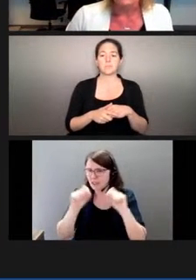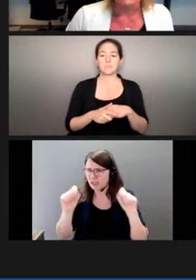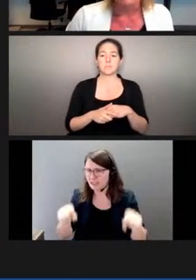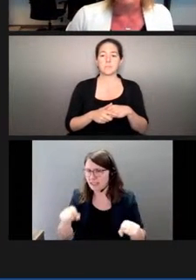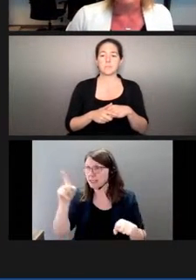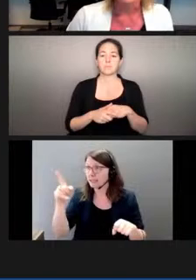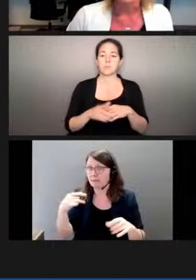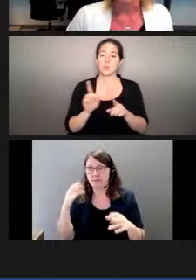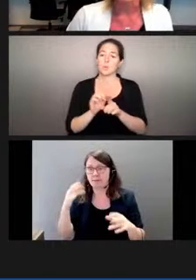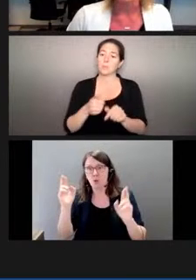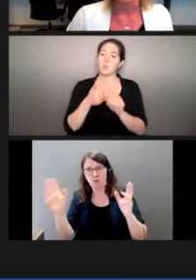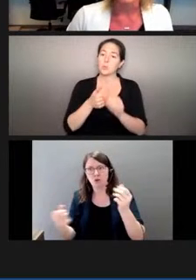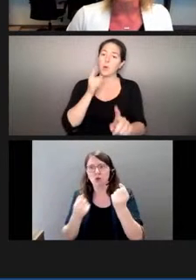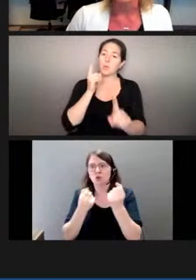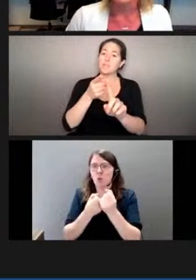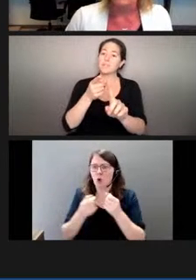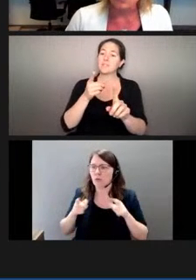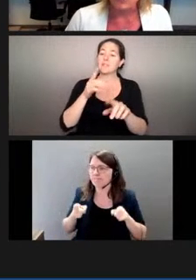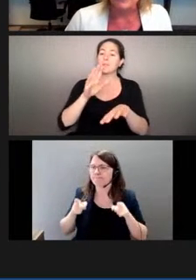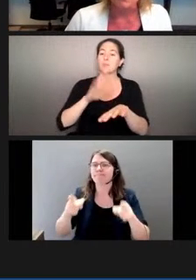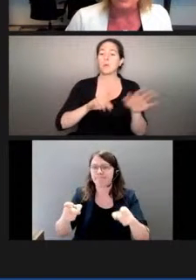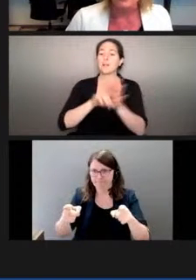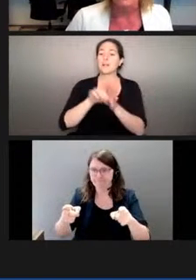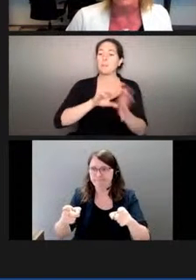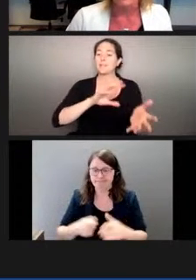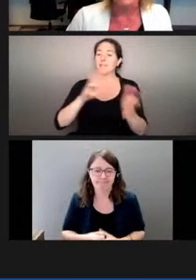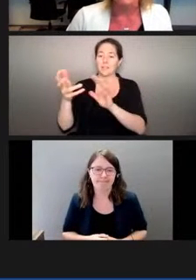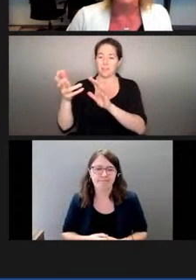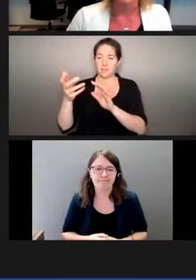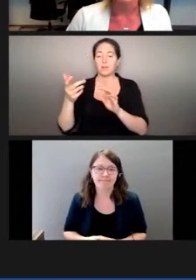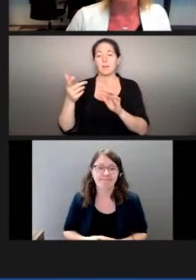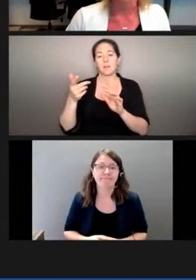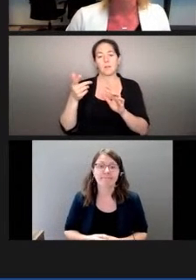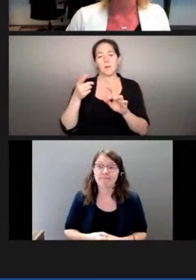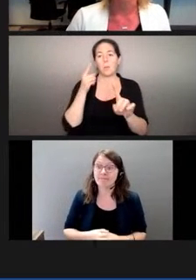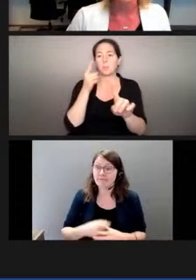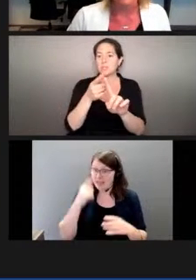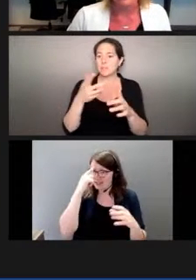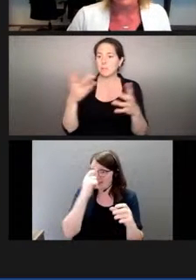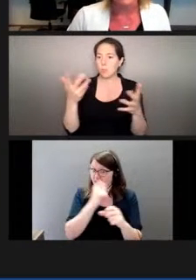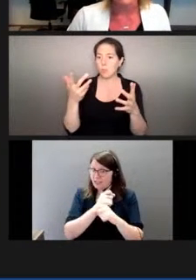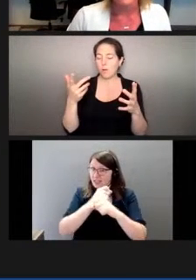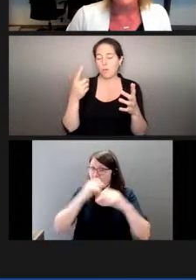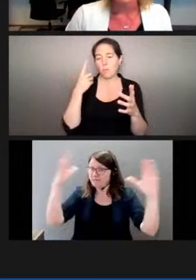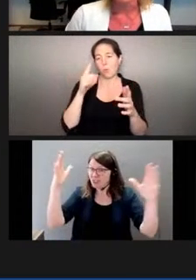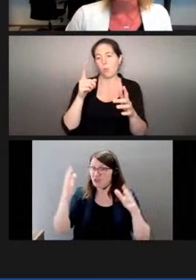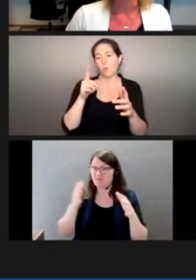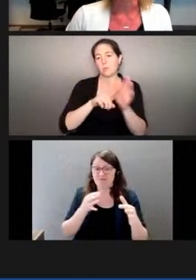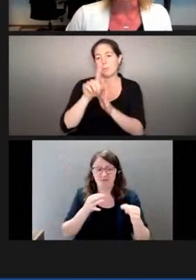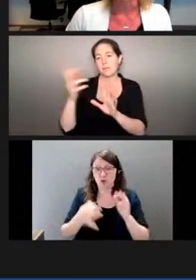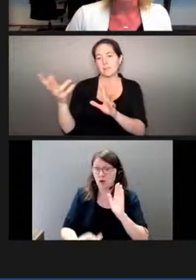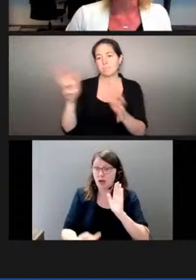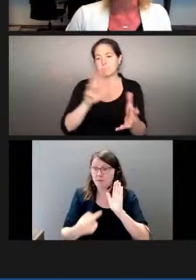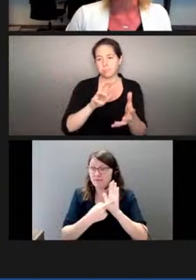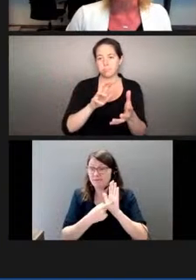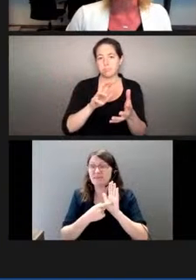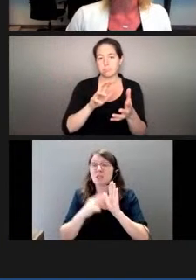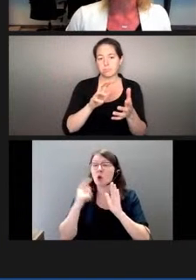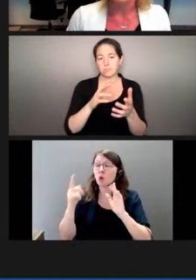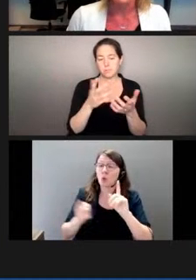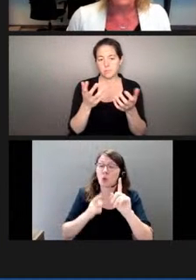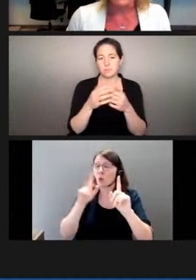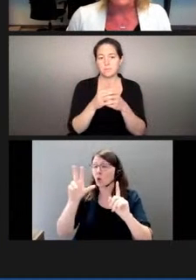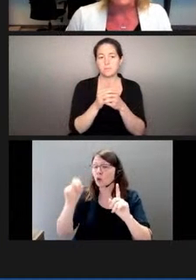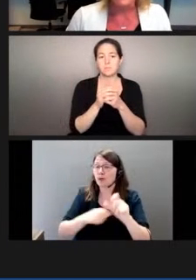plan's vision will ultimately define where Council wants to be in 30 years with regards to waste management. And it's going to help serve as